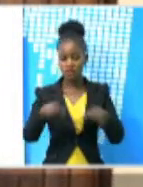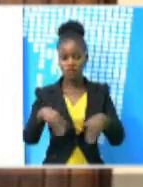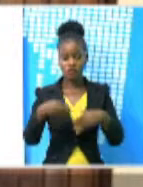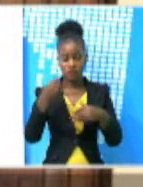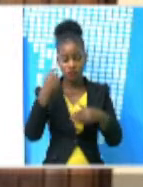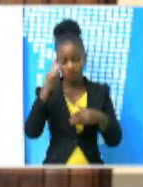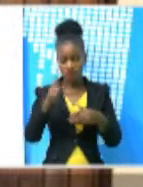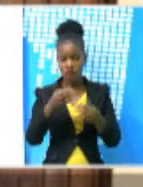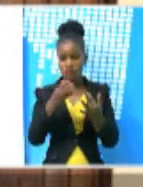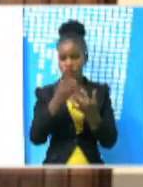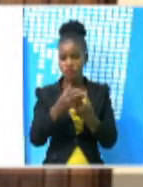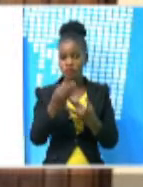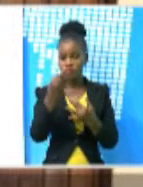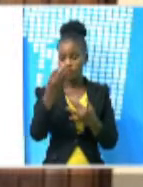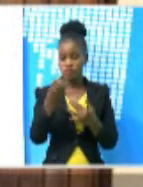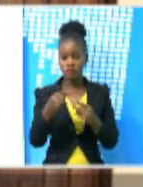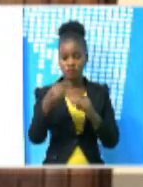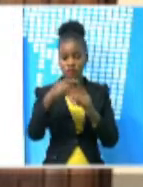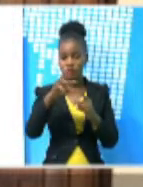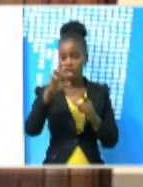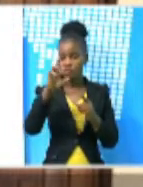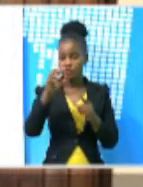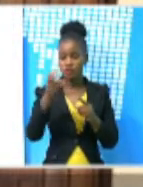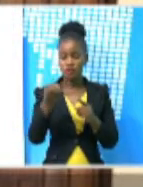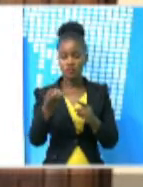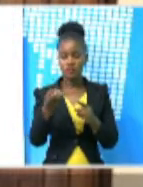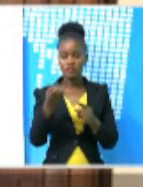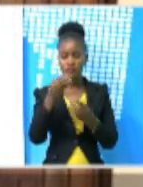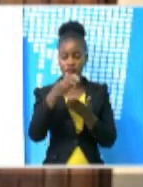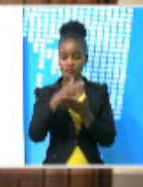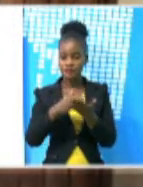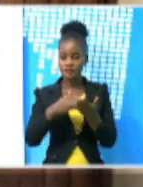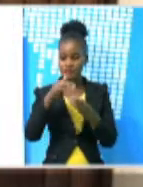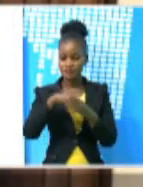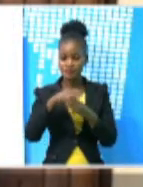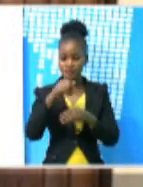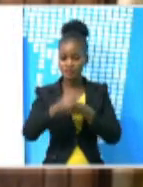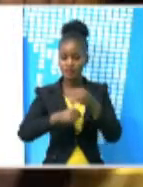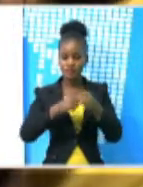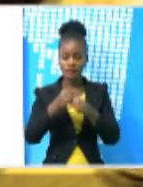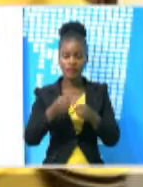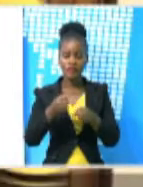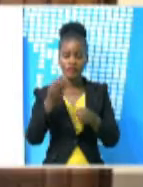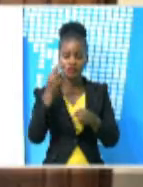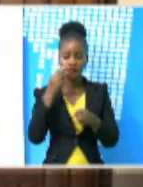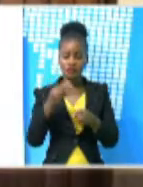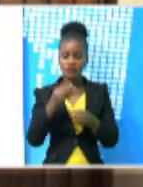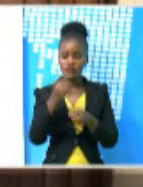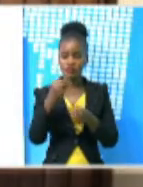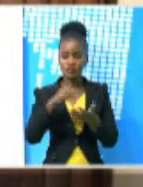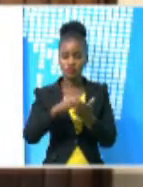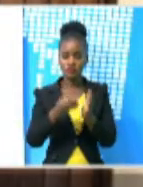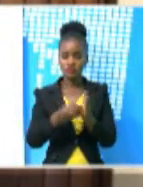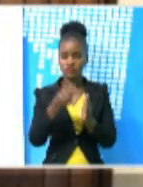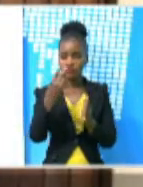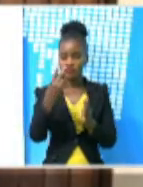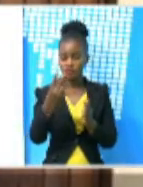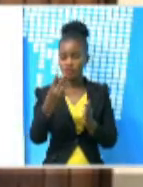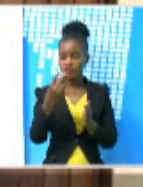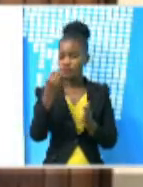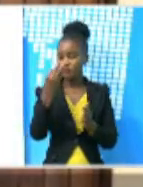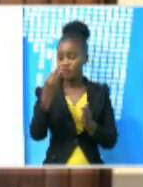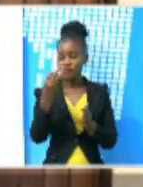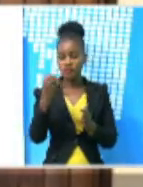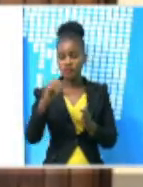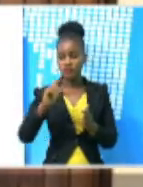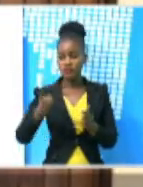receive between 30 to 80 million shillings in a quarter, and that means almost 200 to 300